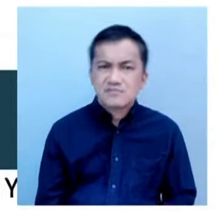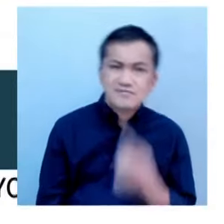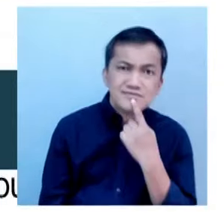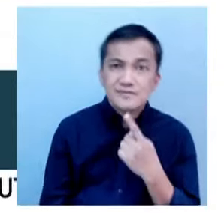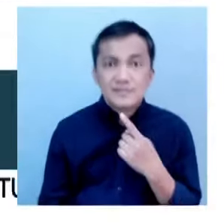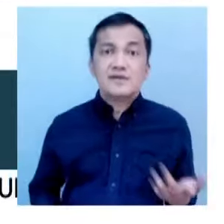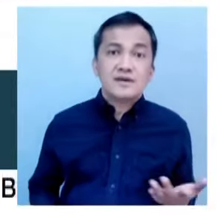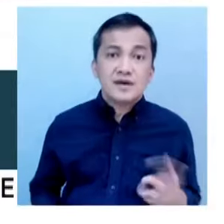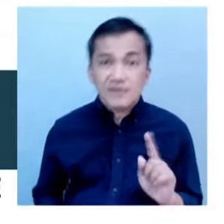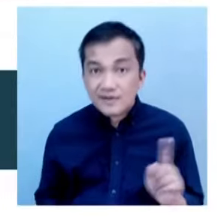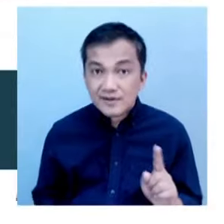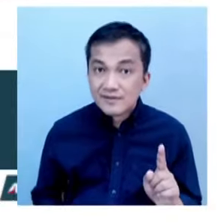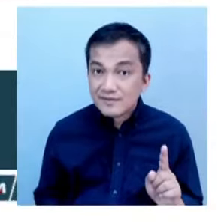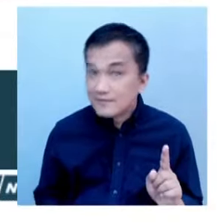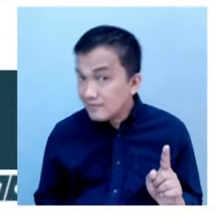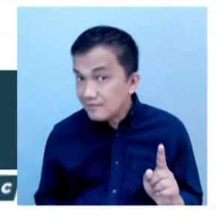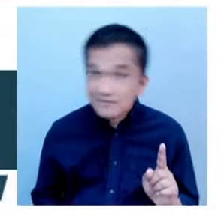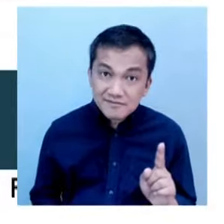Ano kaya? Well, I don't know.